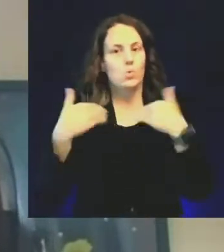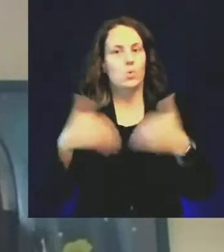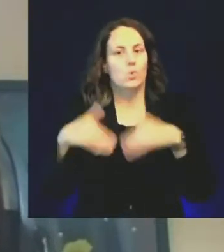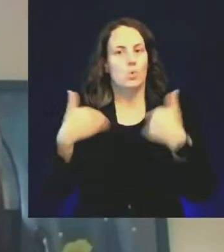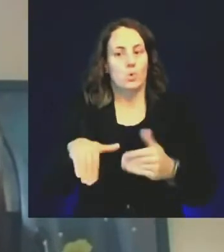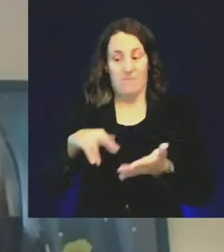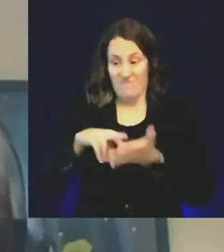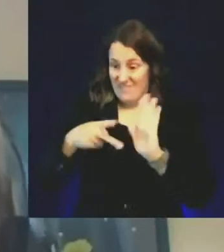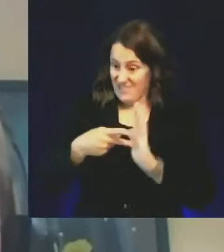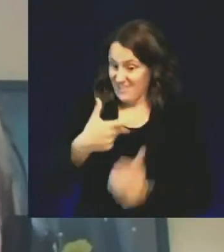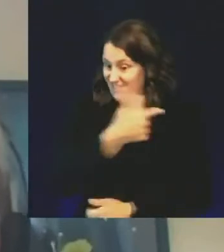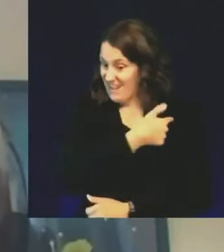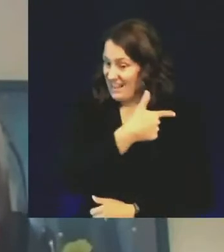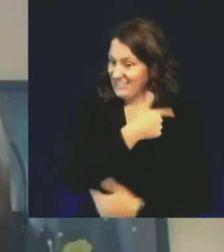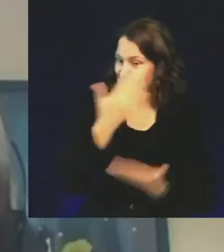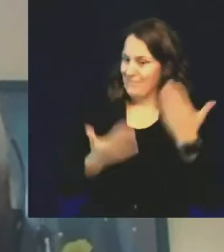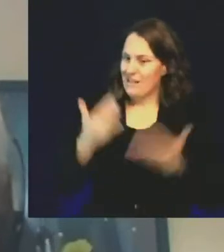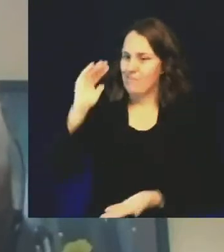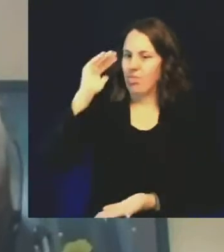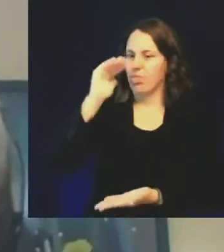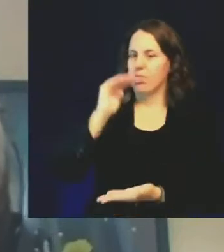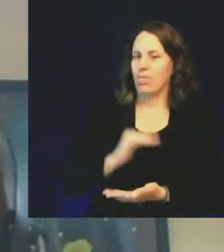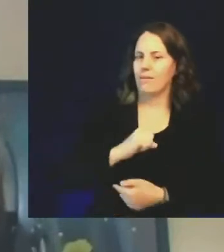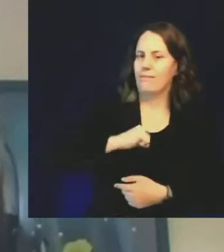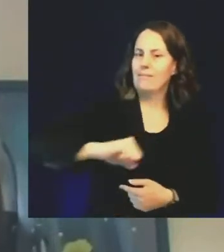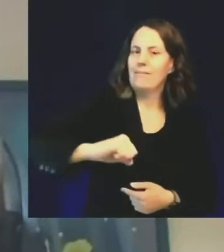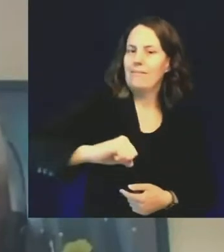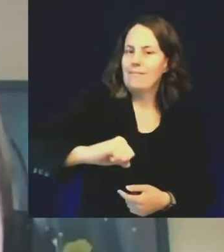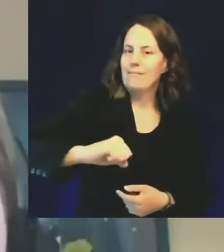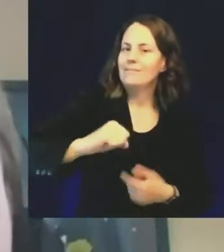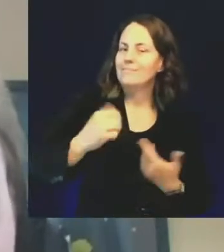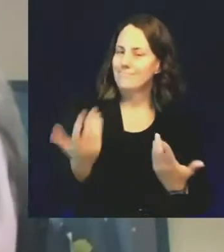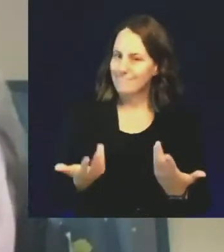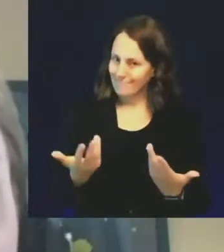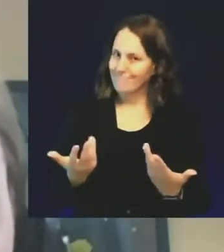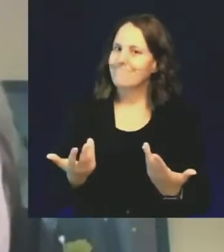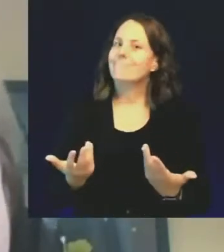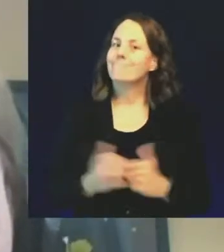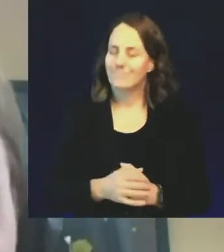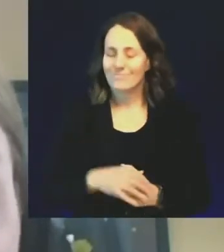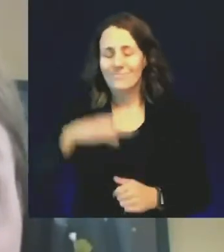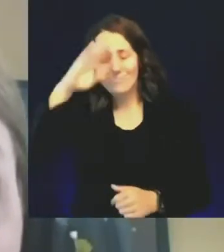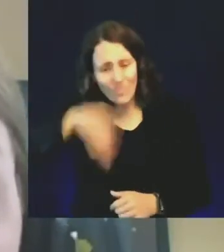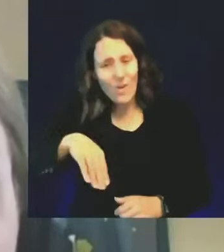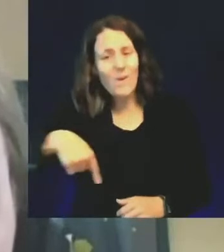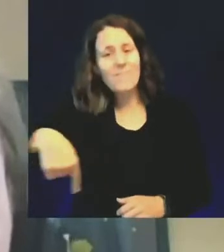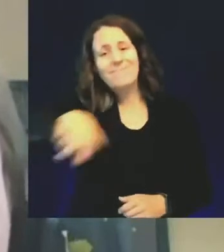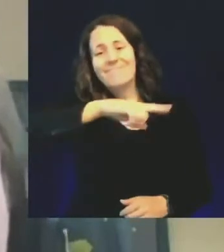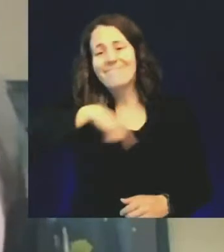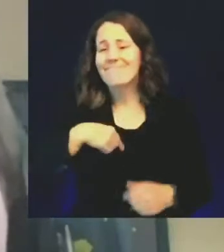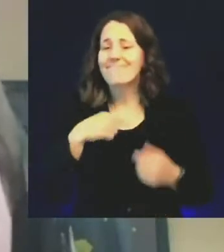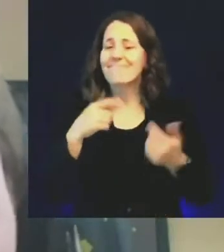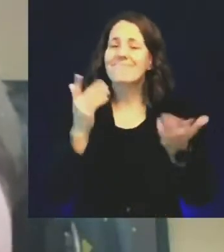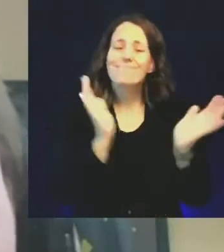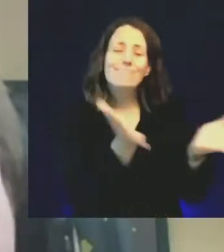your friends, talk to your neighbors. I mean, I had a conversation with someone today who was encouraged by talking